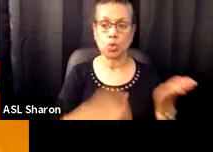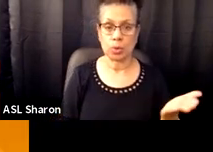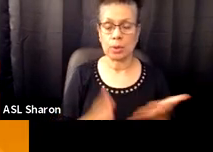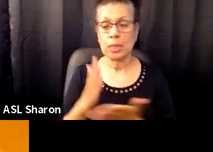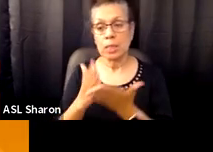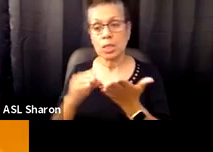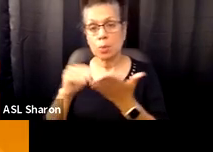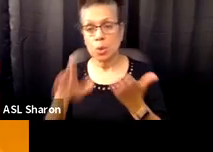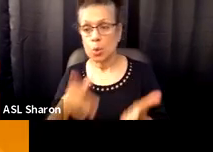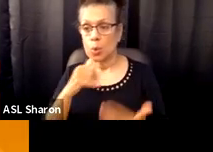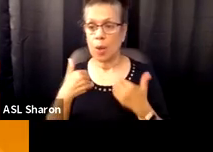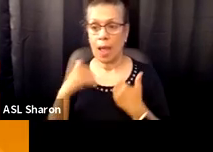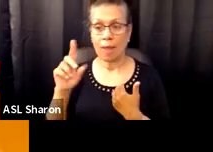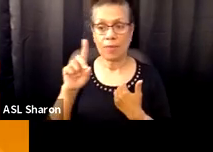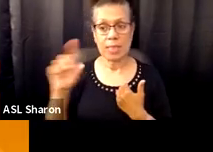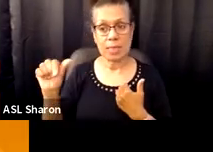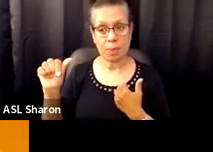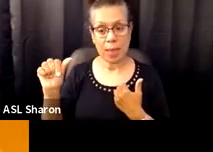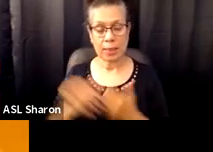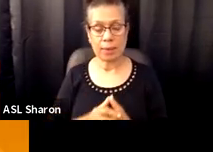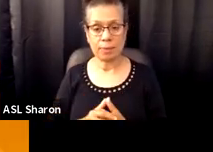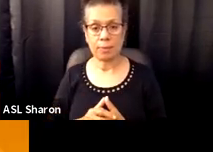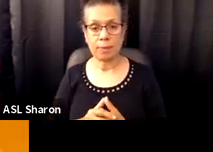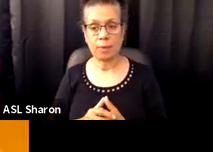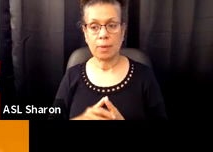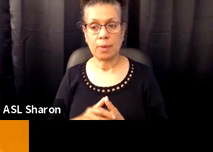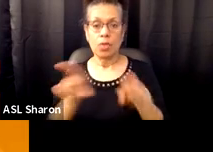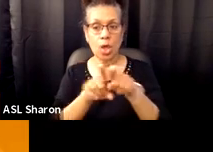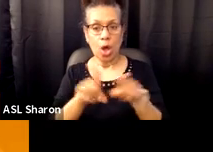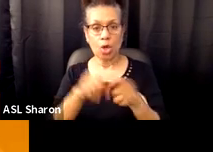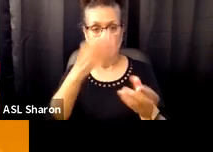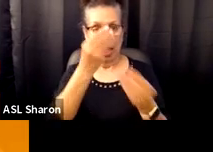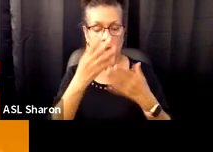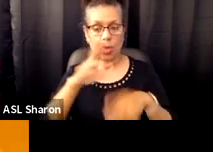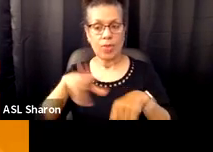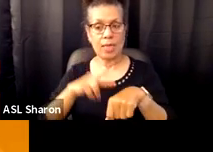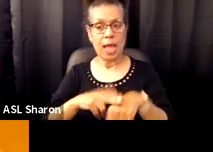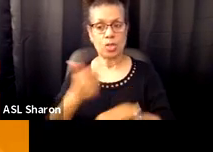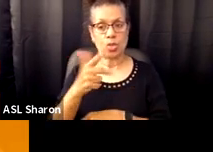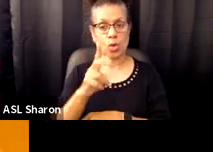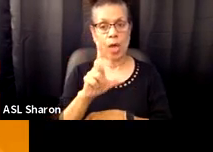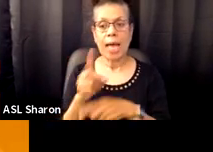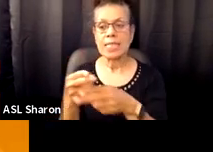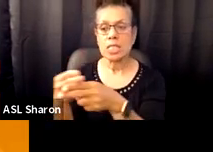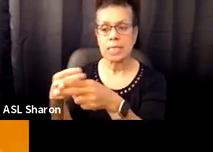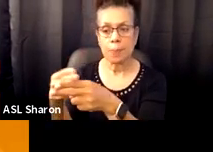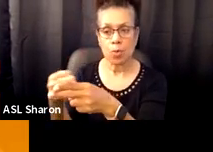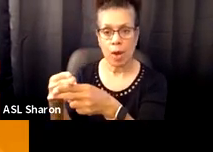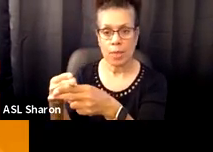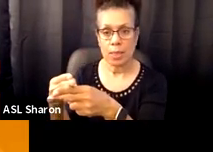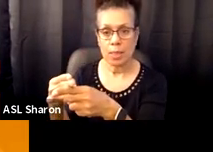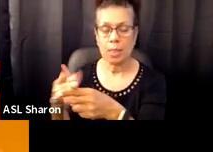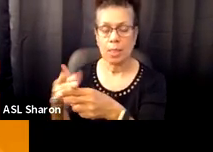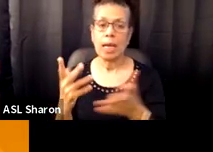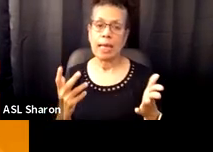students who have disabilities we were also told that the assistance of the national guard members would be short-term posing potential